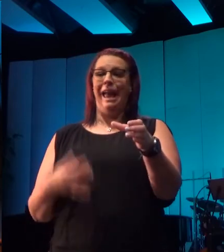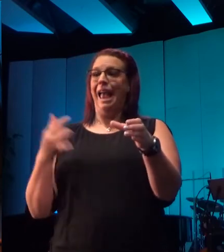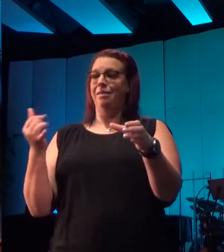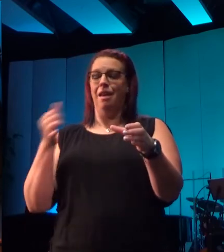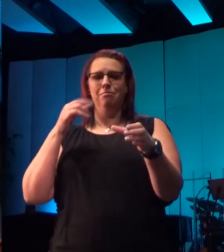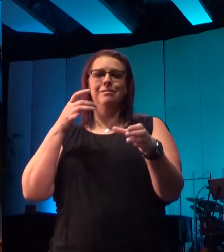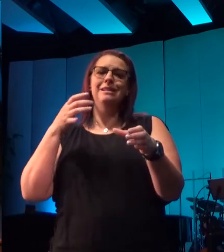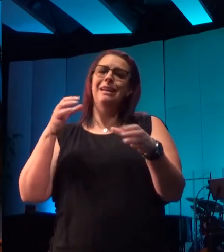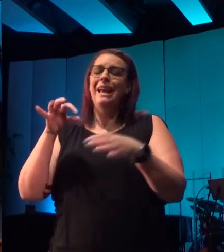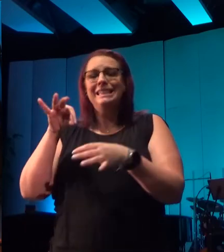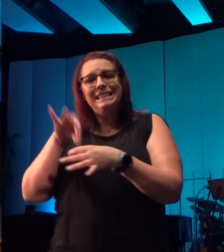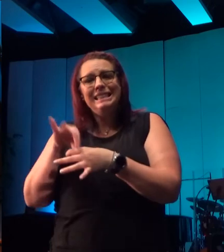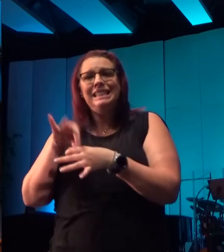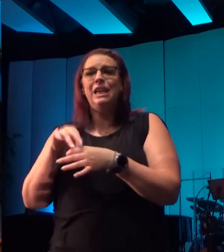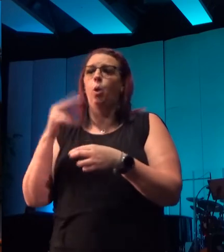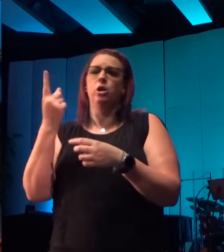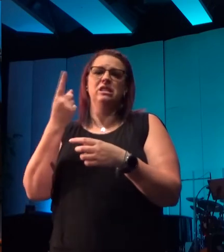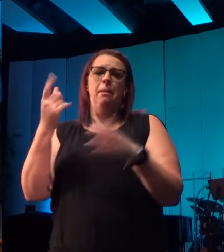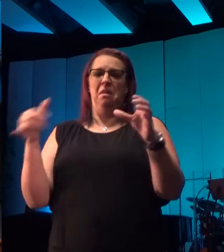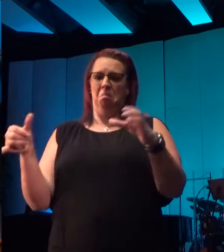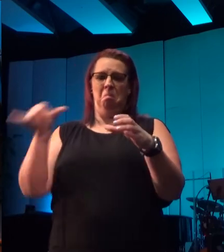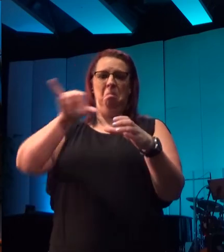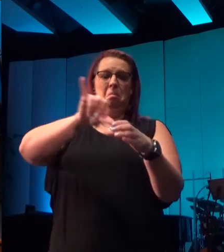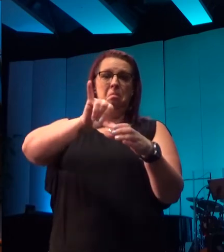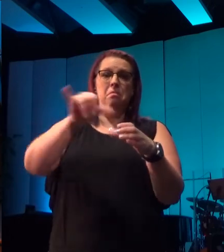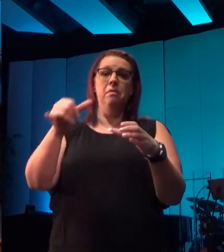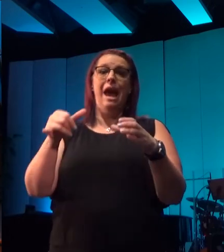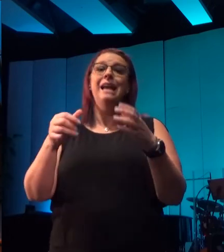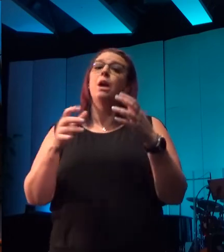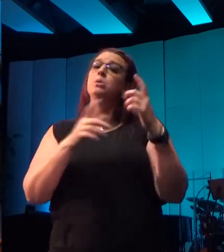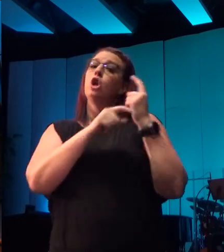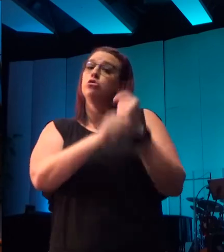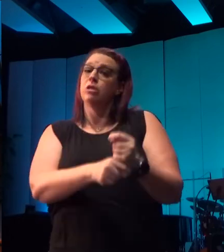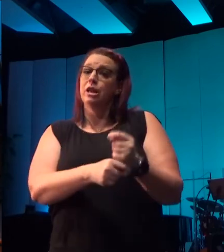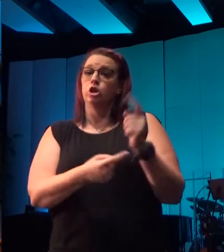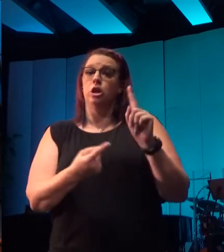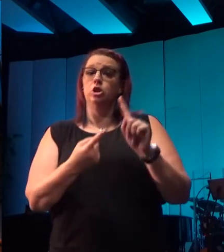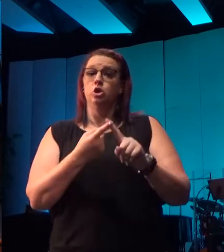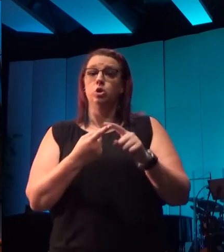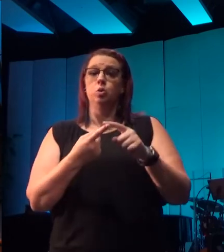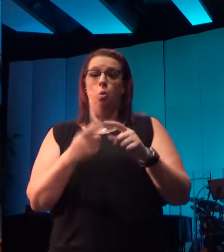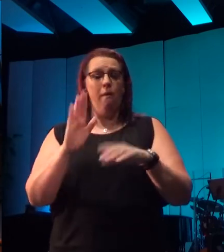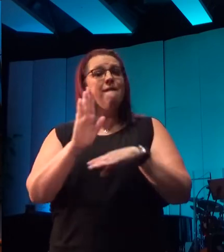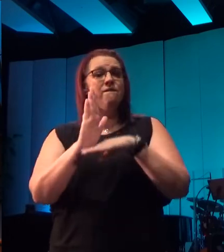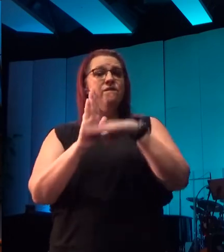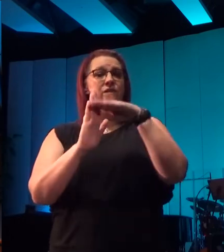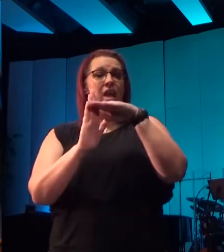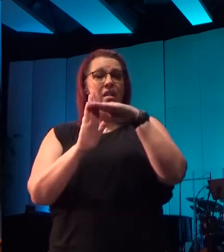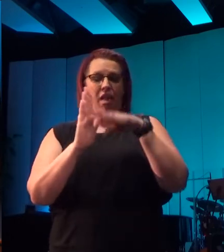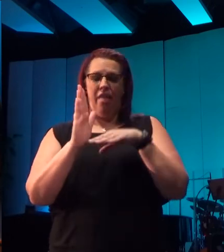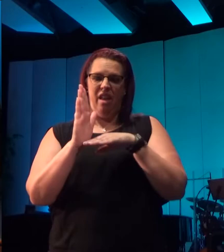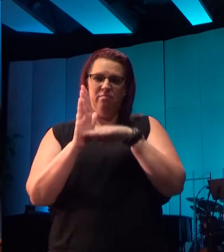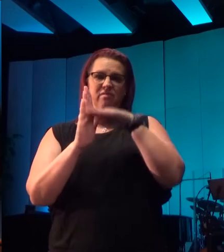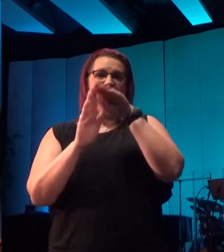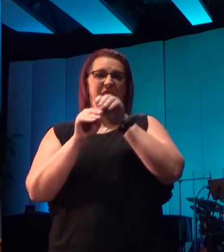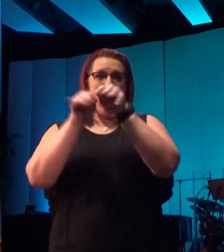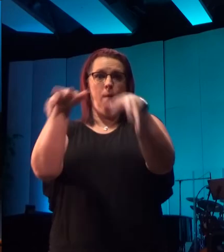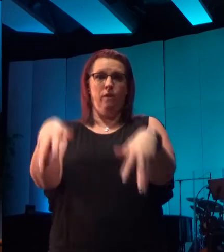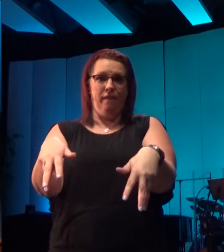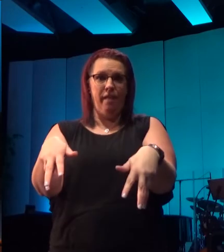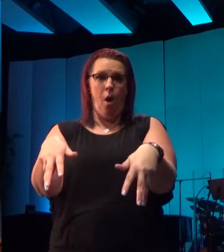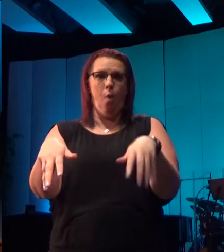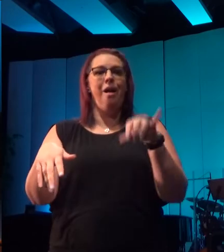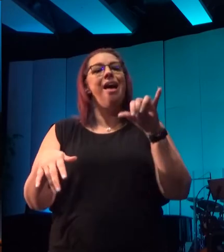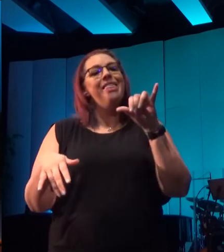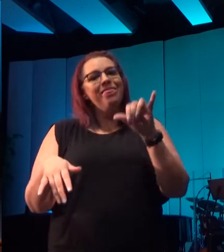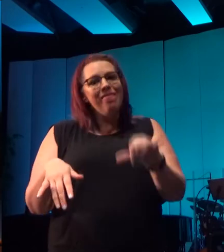that cup, but it was tradition then to fill it and let it overflow as a statement of how welcome